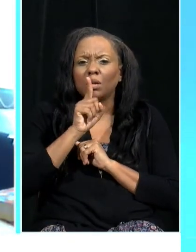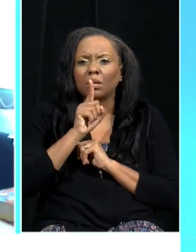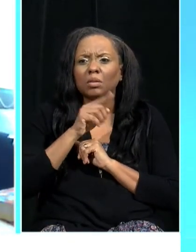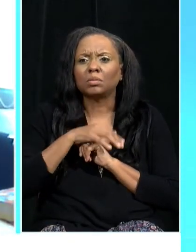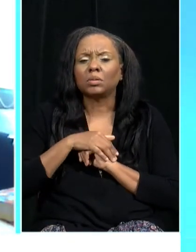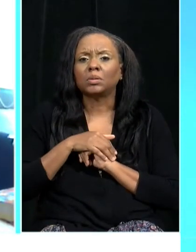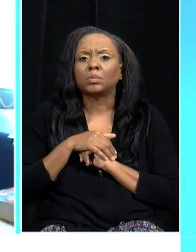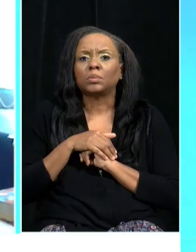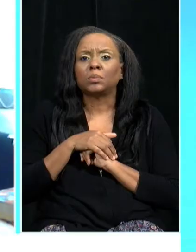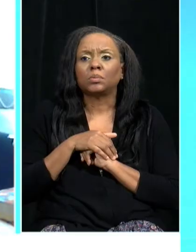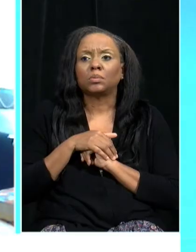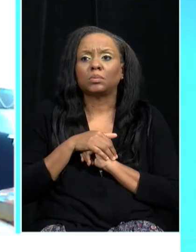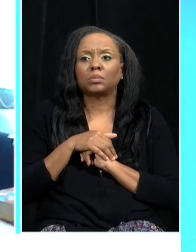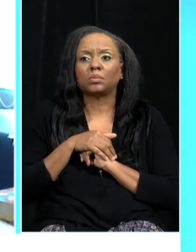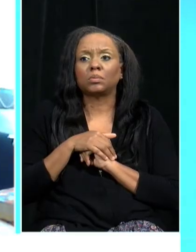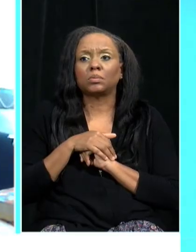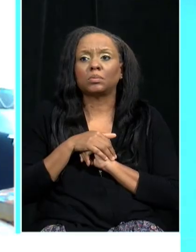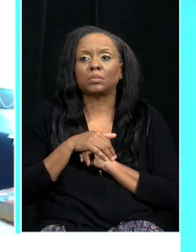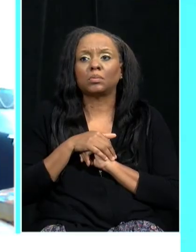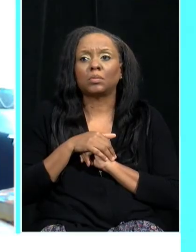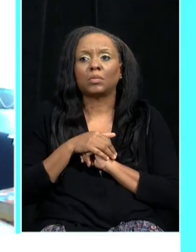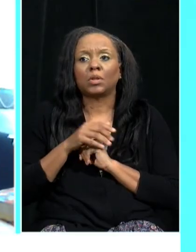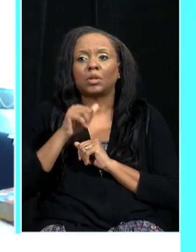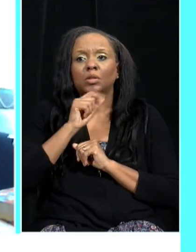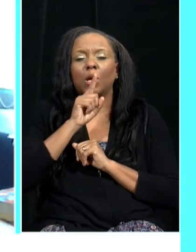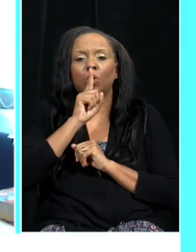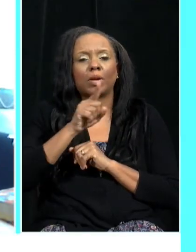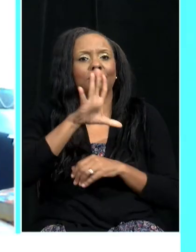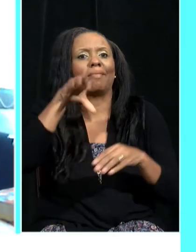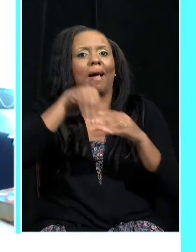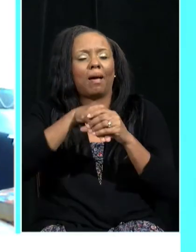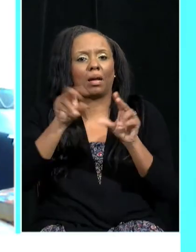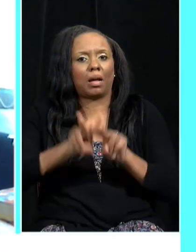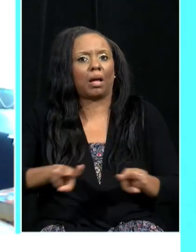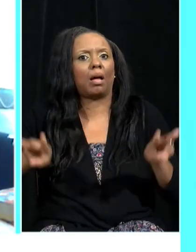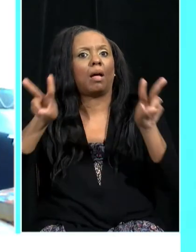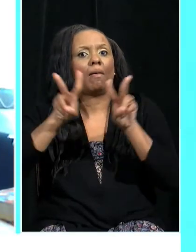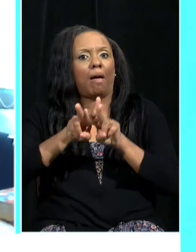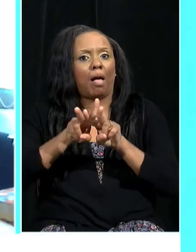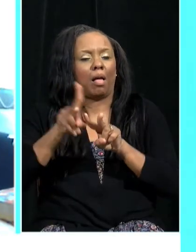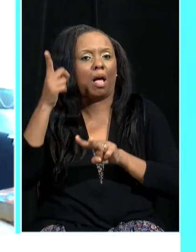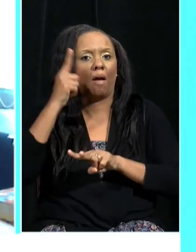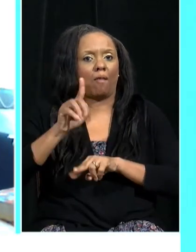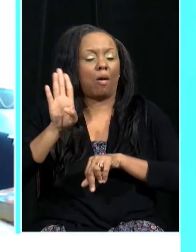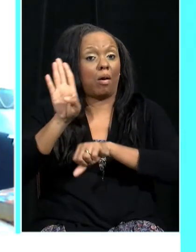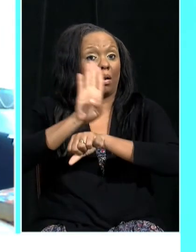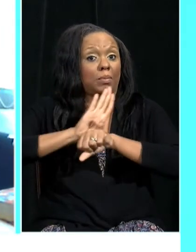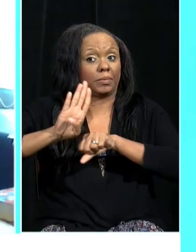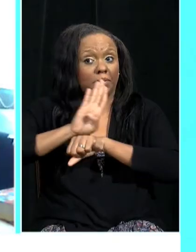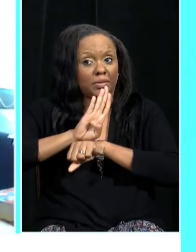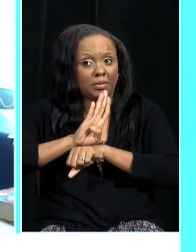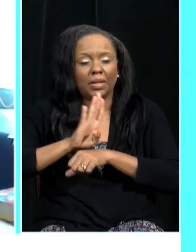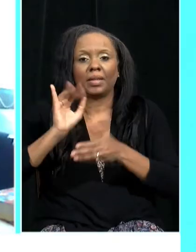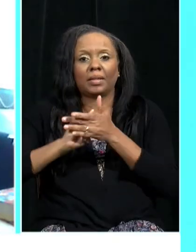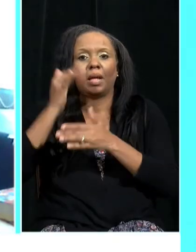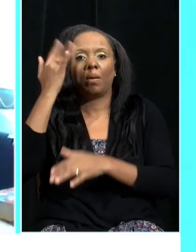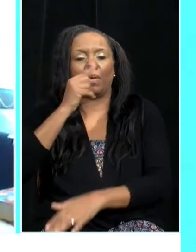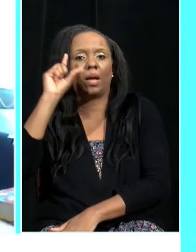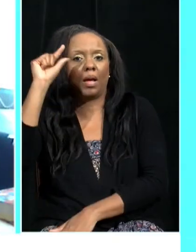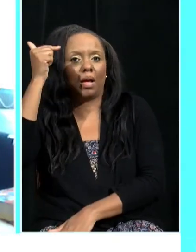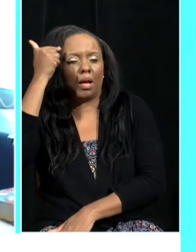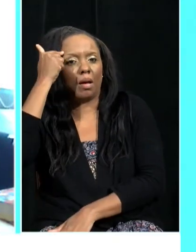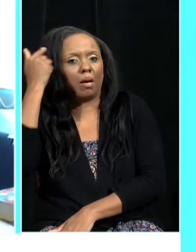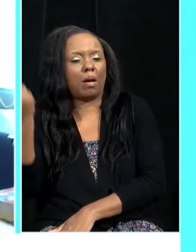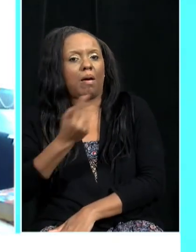and enterprise deepening value added than the rest of it. And that this is why the state has always had to join in an